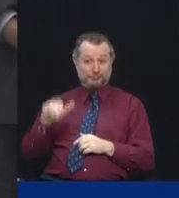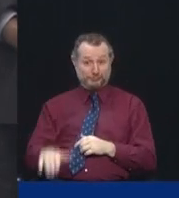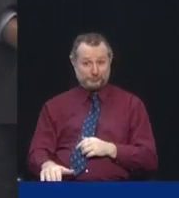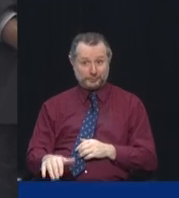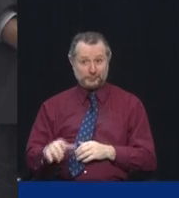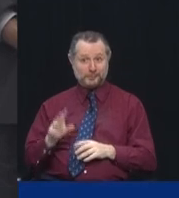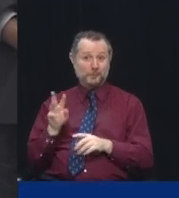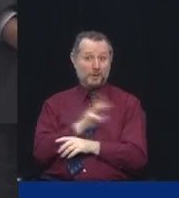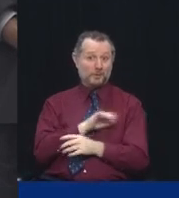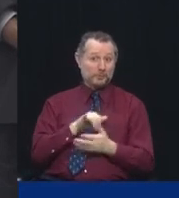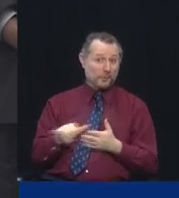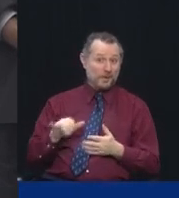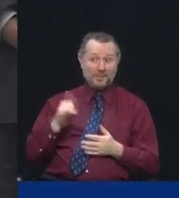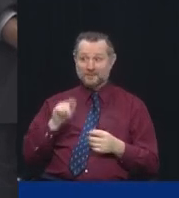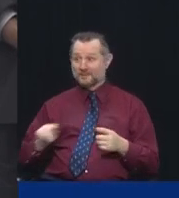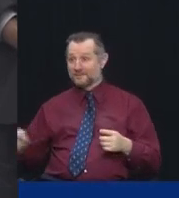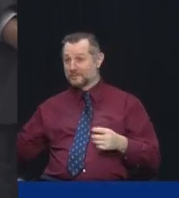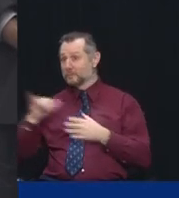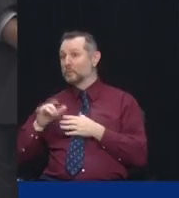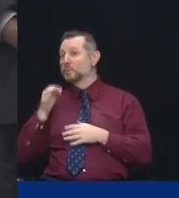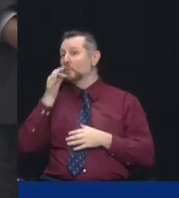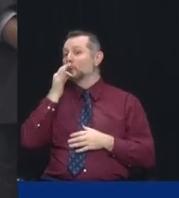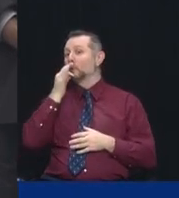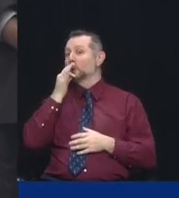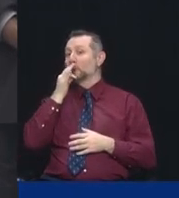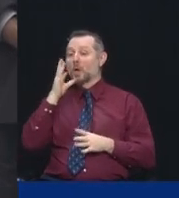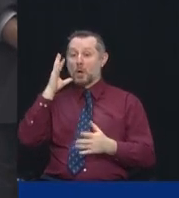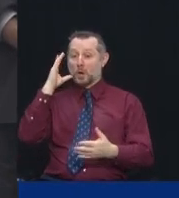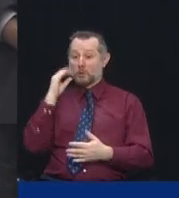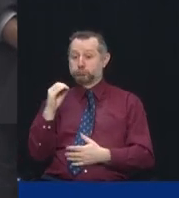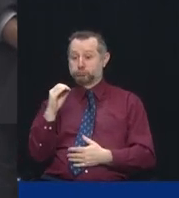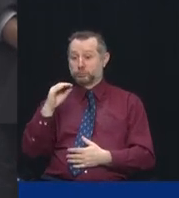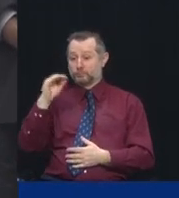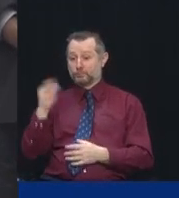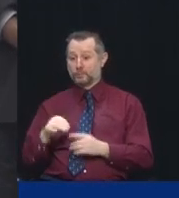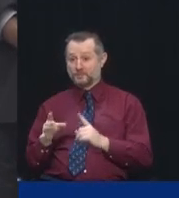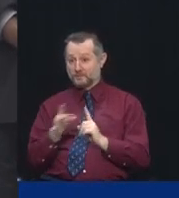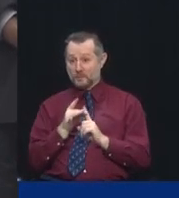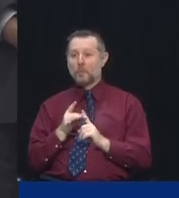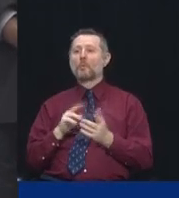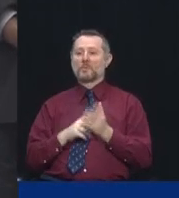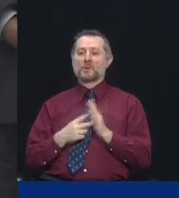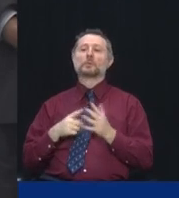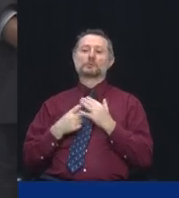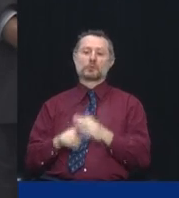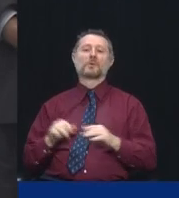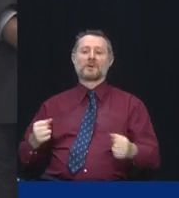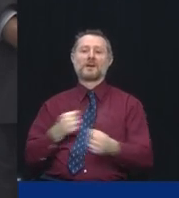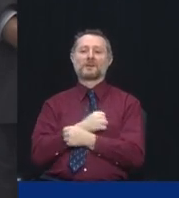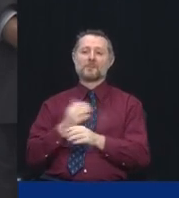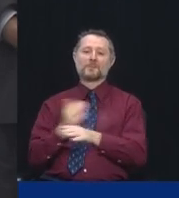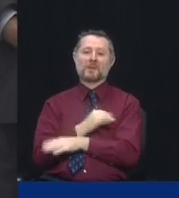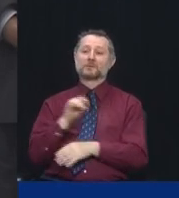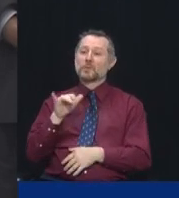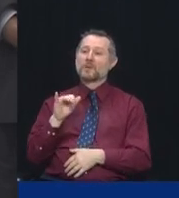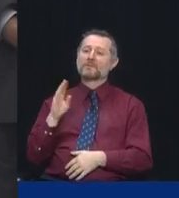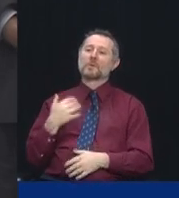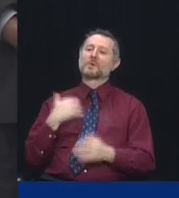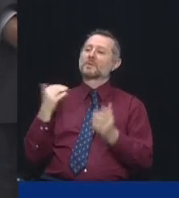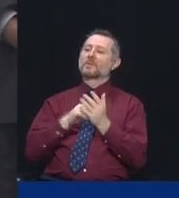soon they will be zero, then we can start hugging sooner than later. With that, I want to thank the governor again for being here,